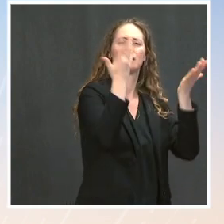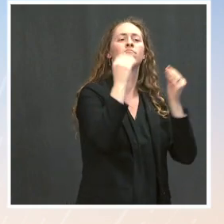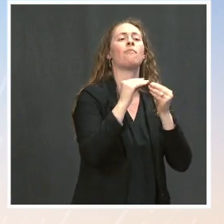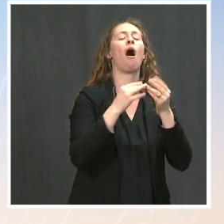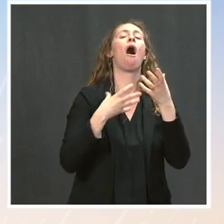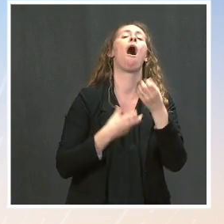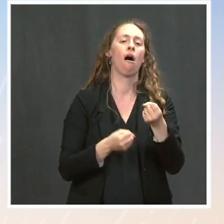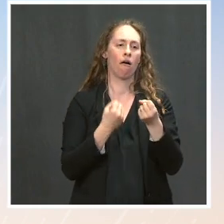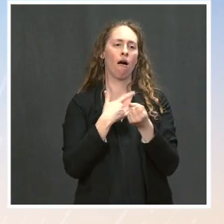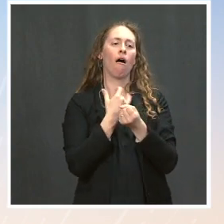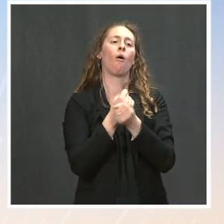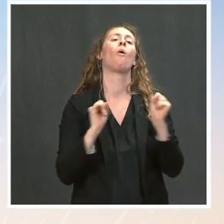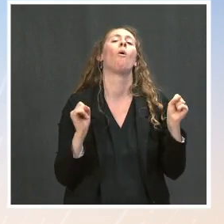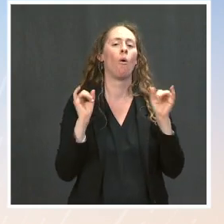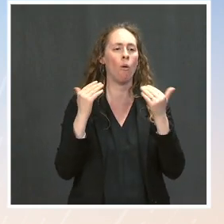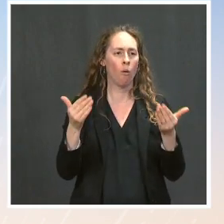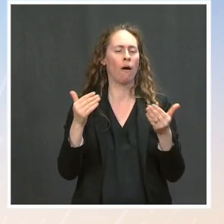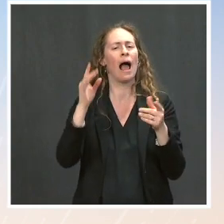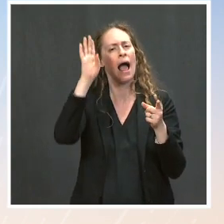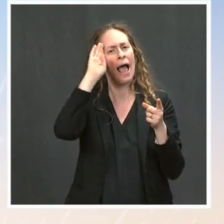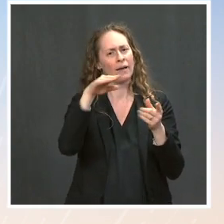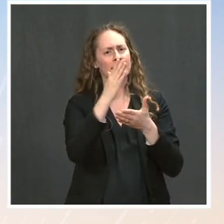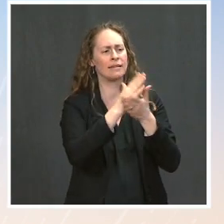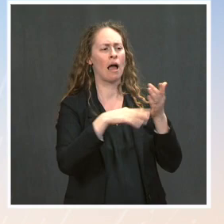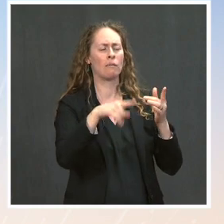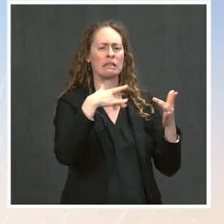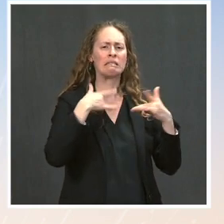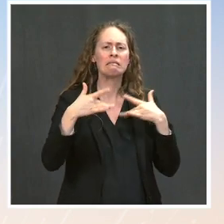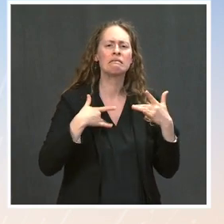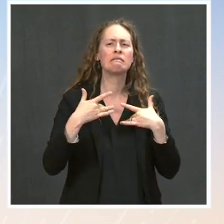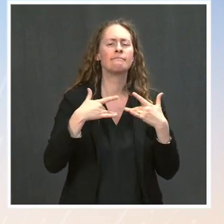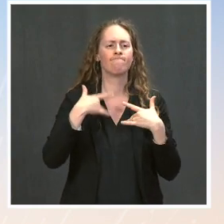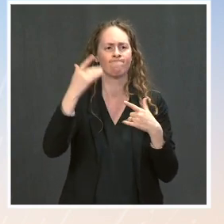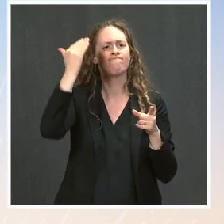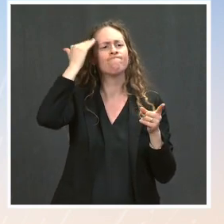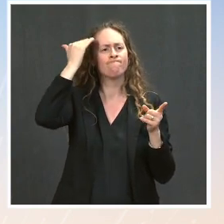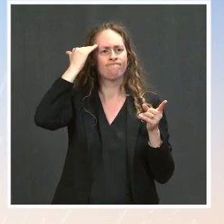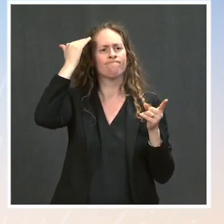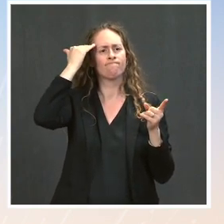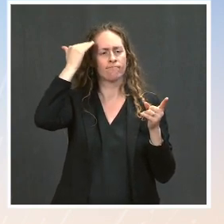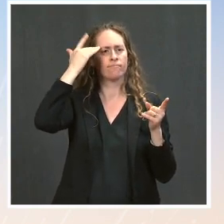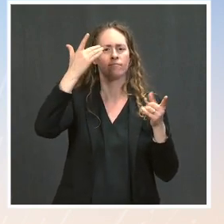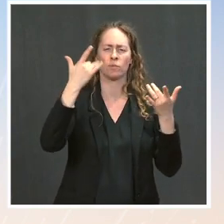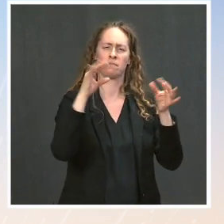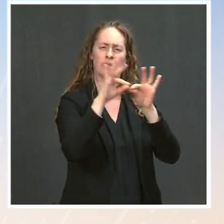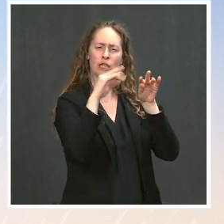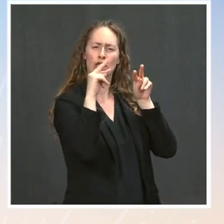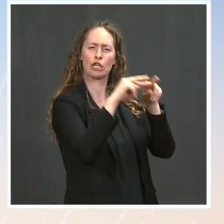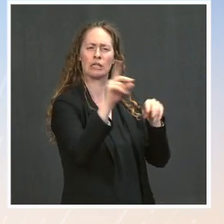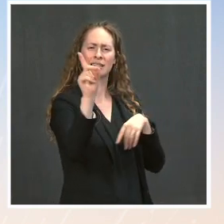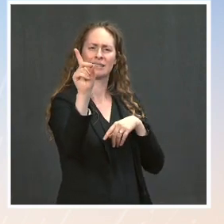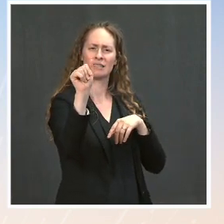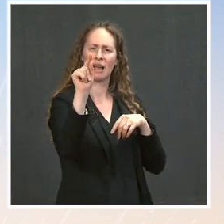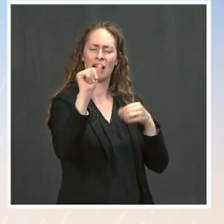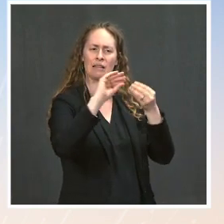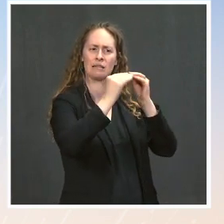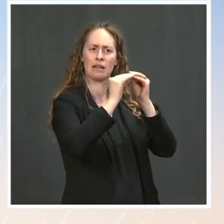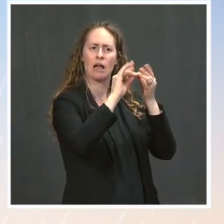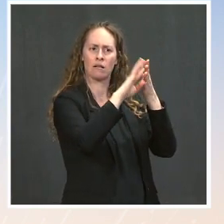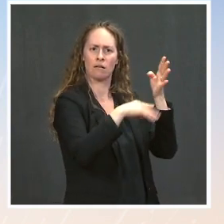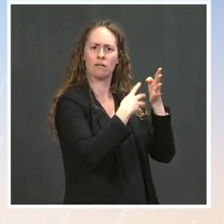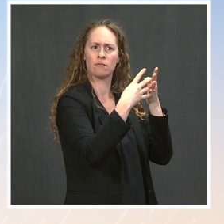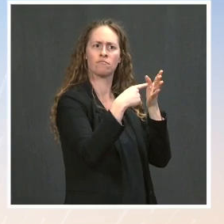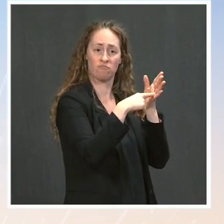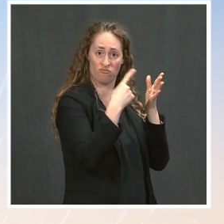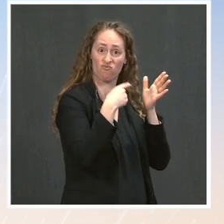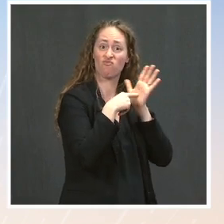some concern or some question. Now, we have seen in recent data that there has been large increases among not just